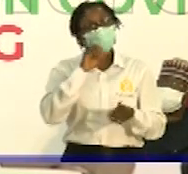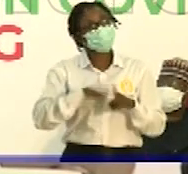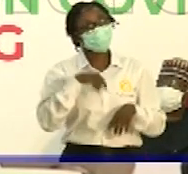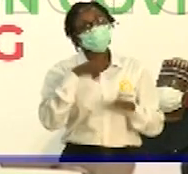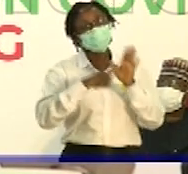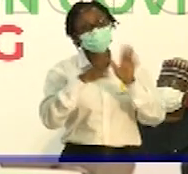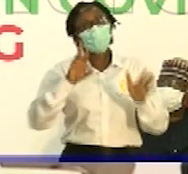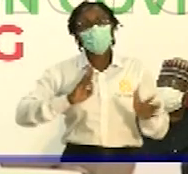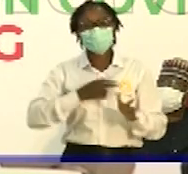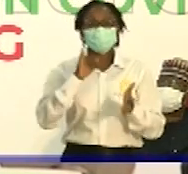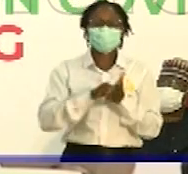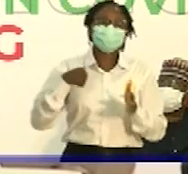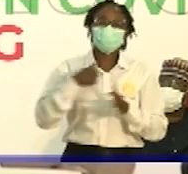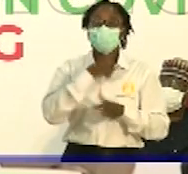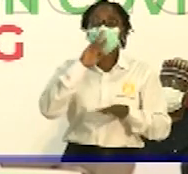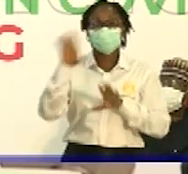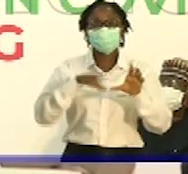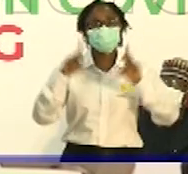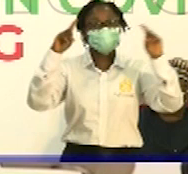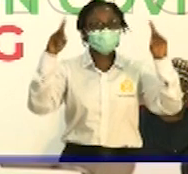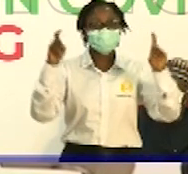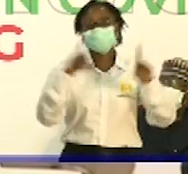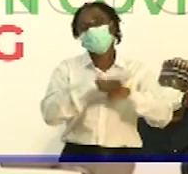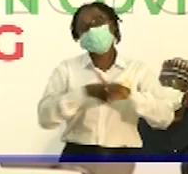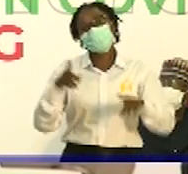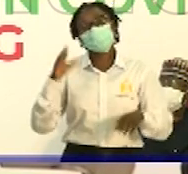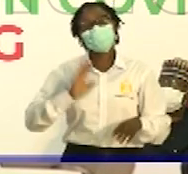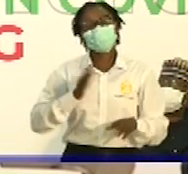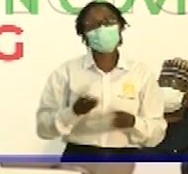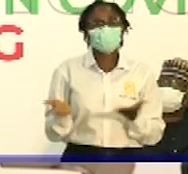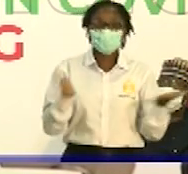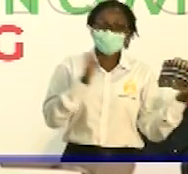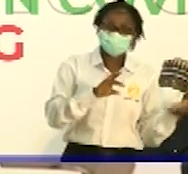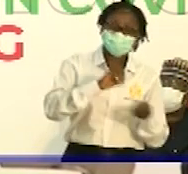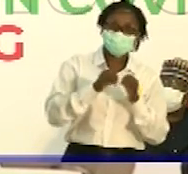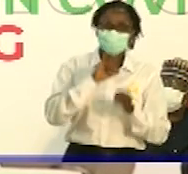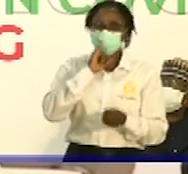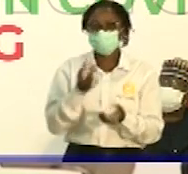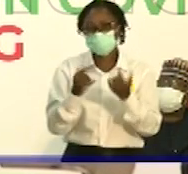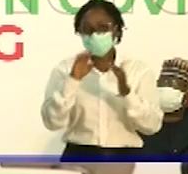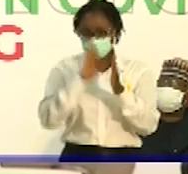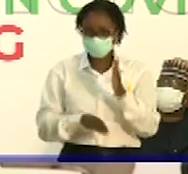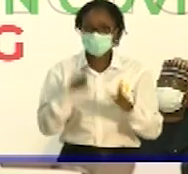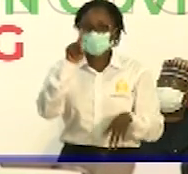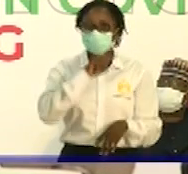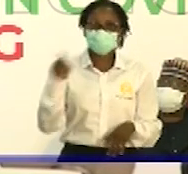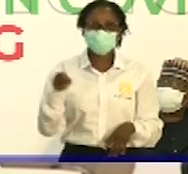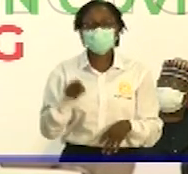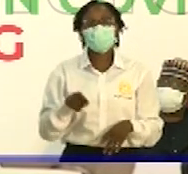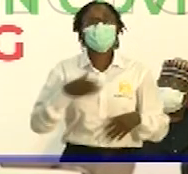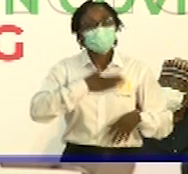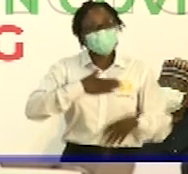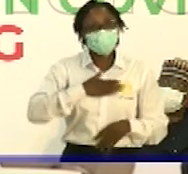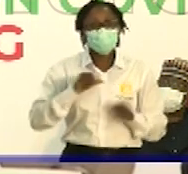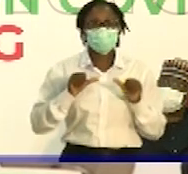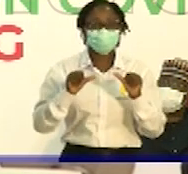we are doing, but we know that the positivity rates are gradually coming down. Therefore, let us please persevere.